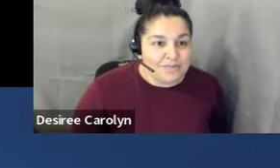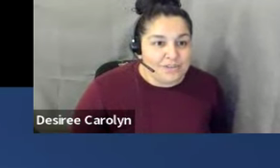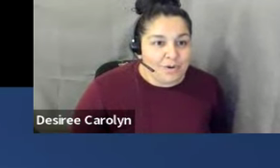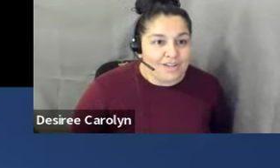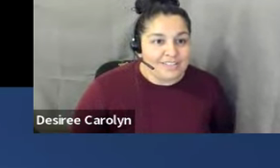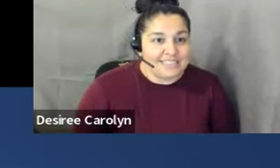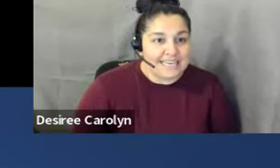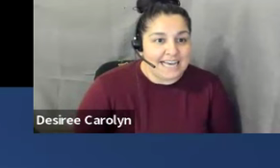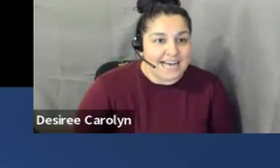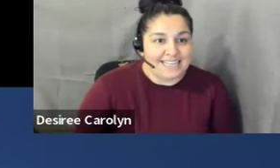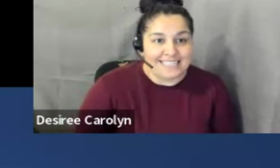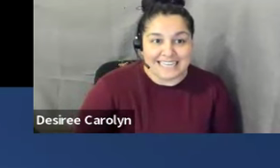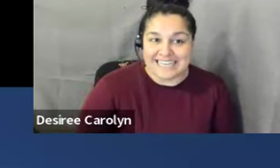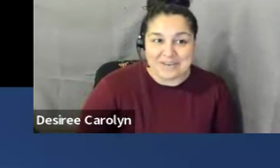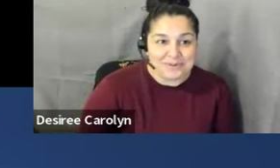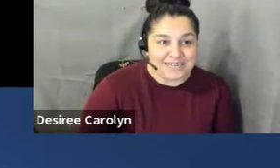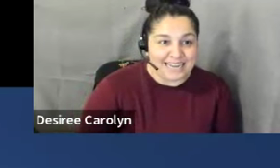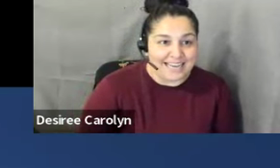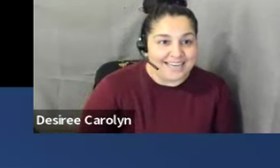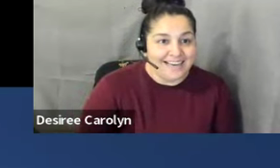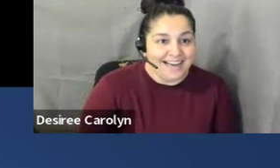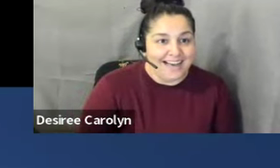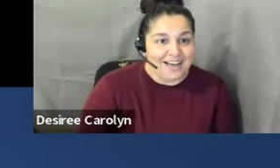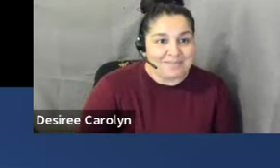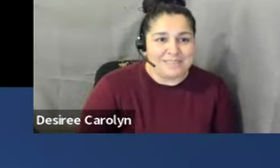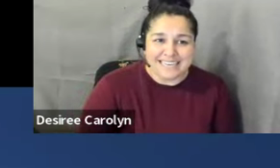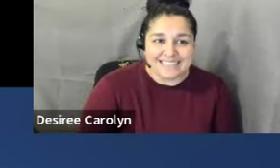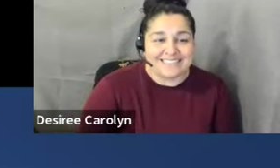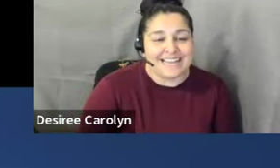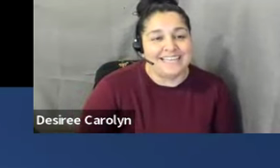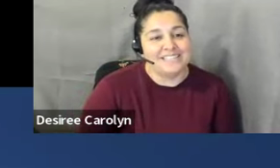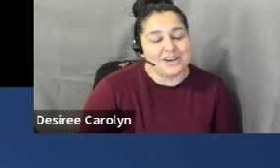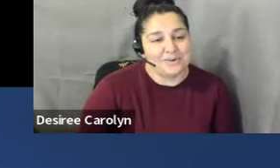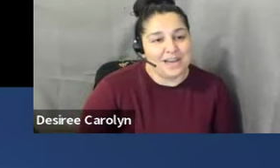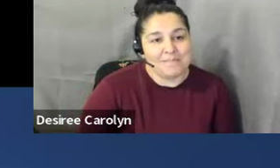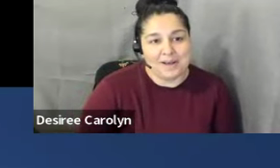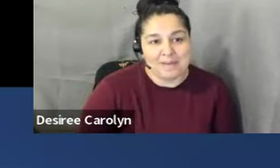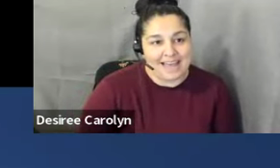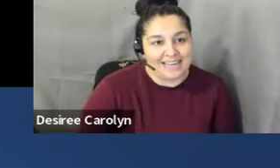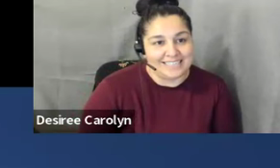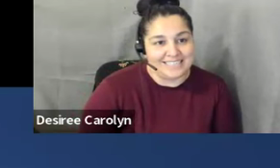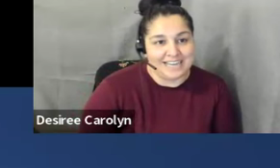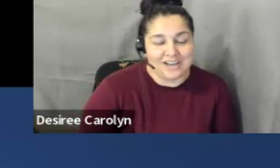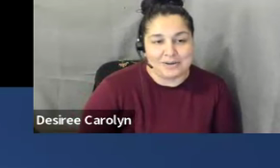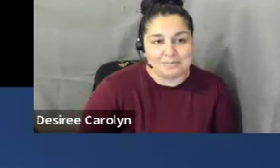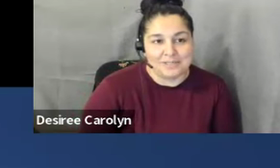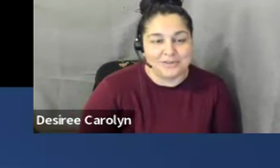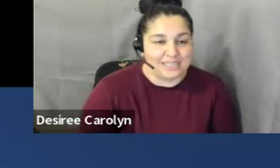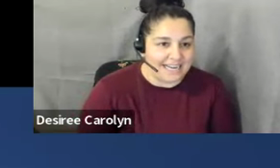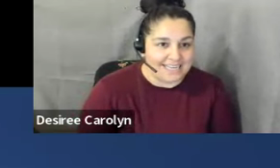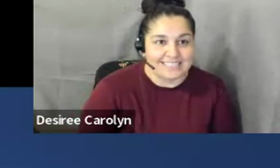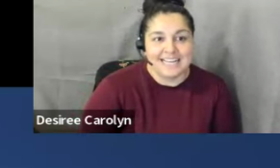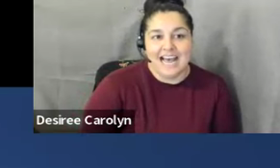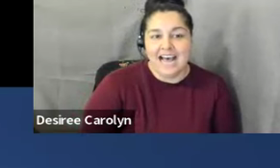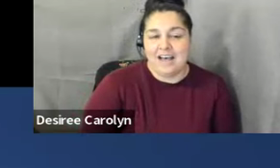So if you all see us in the community, please say hello, come up and